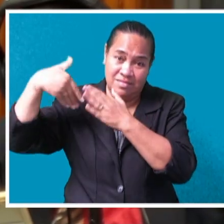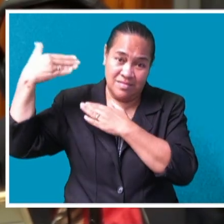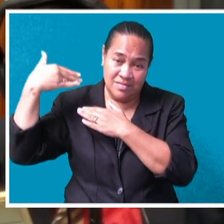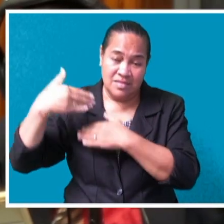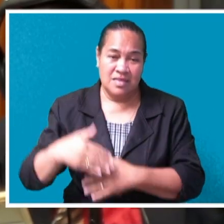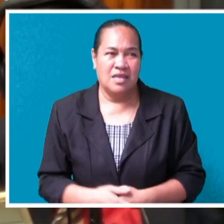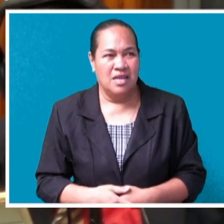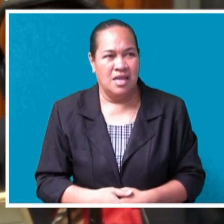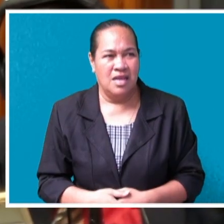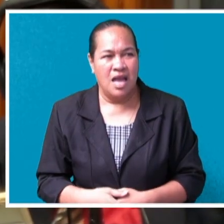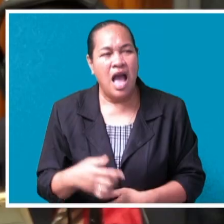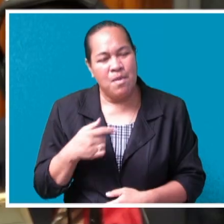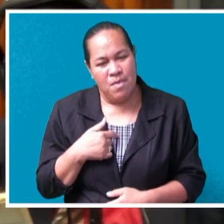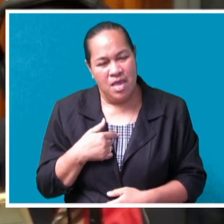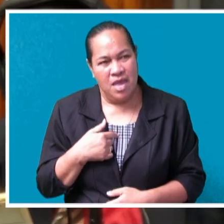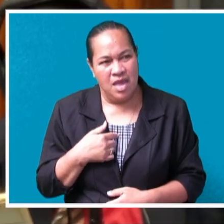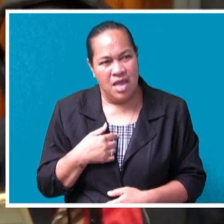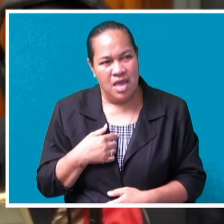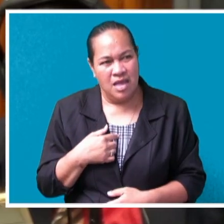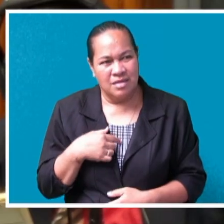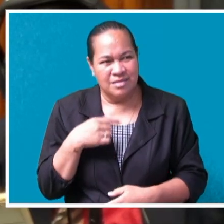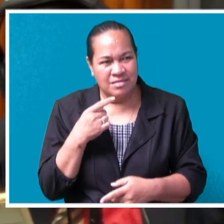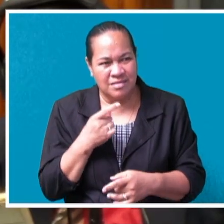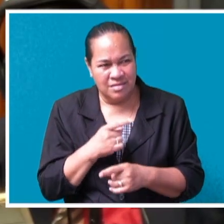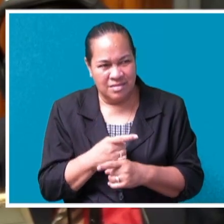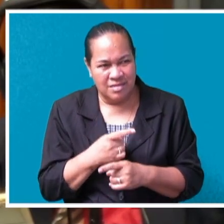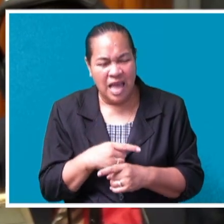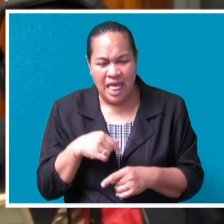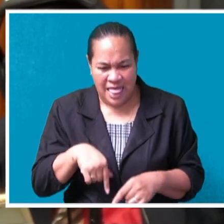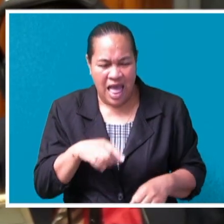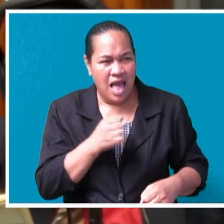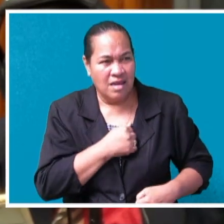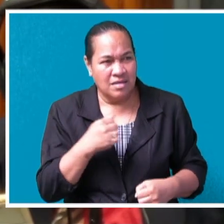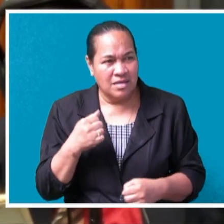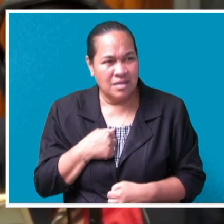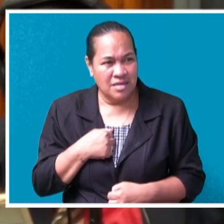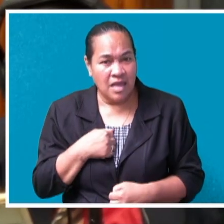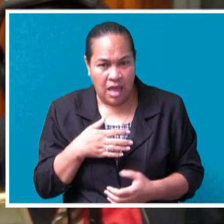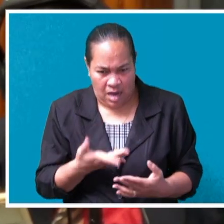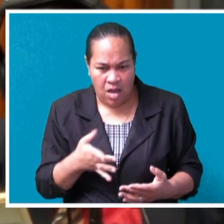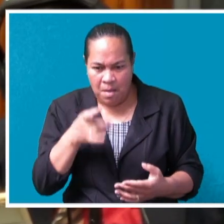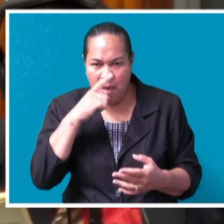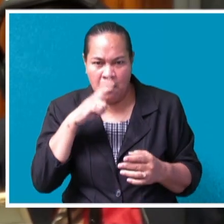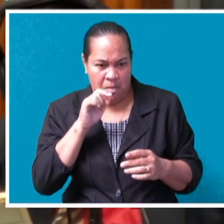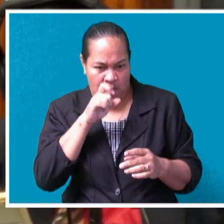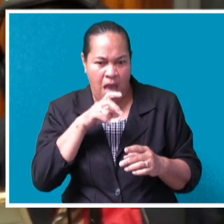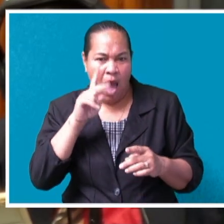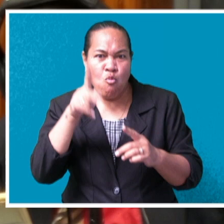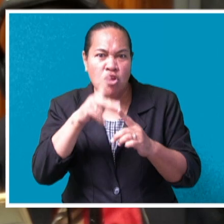and I had alluded to this earlier, the RFMF and the ministry is very much at the center of a lot of the political